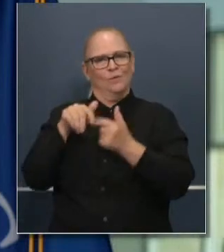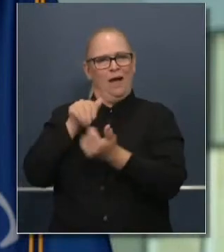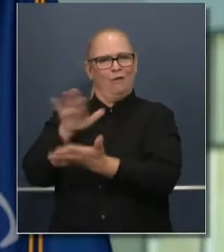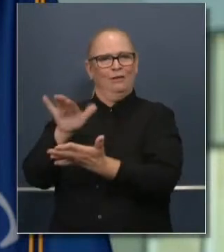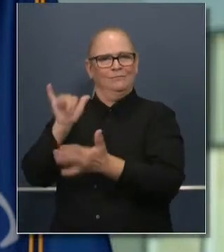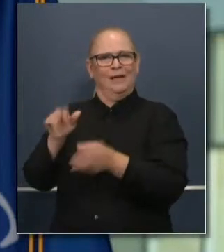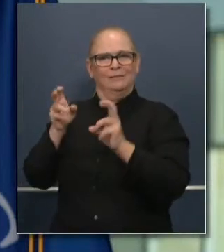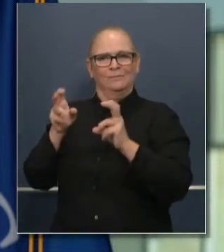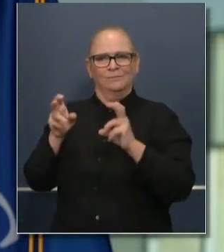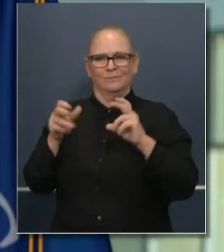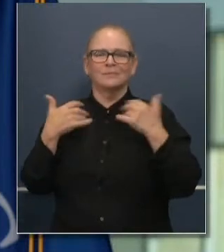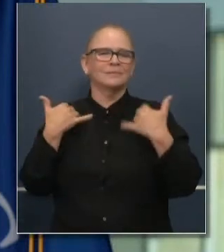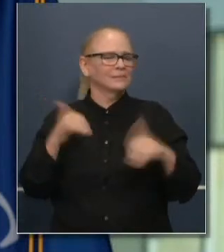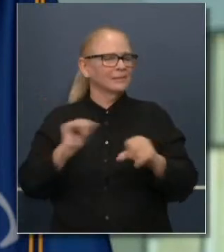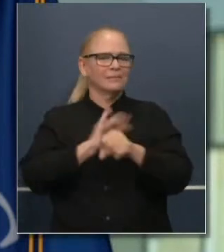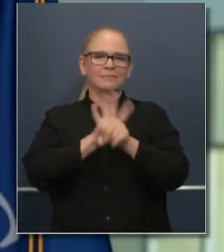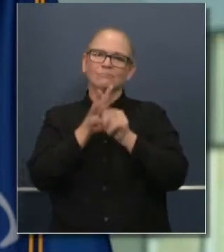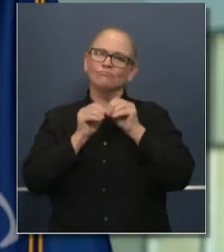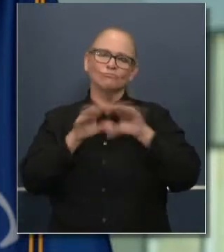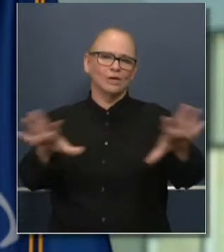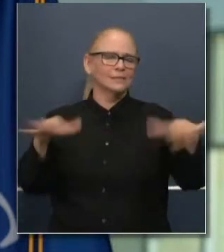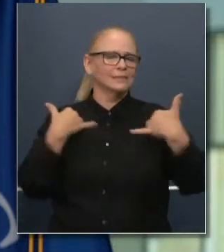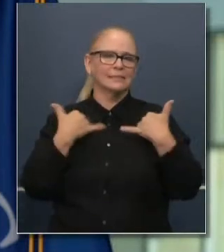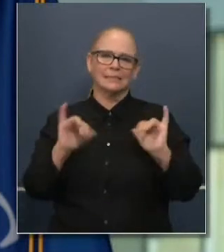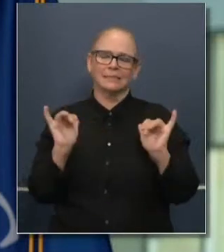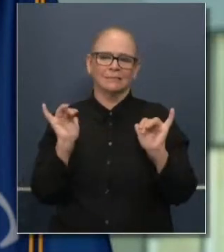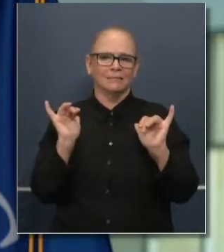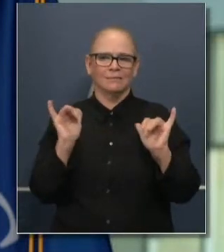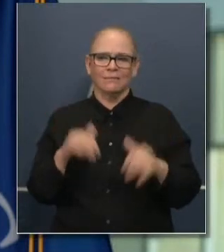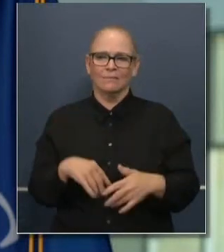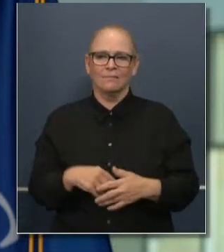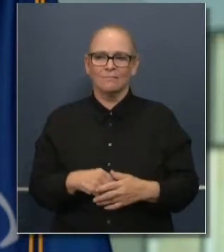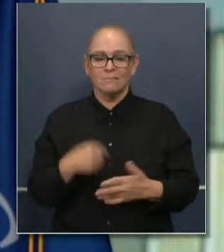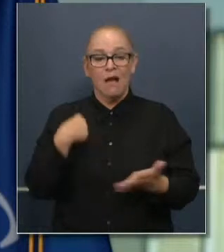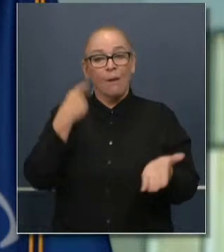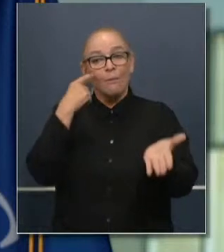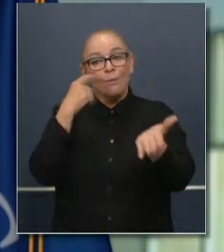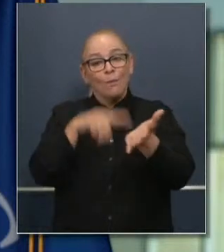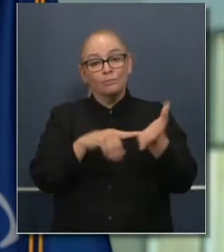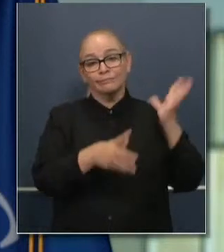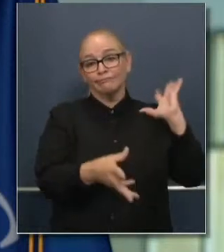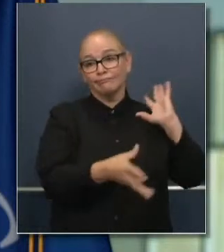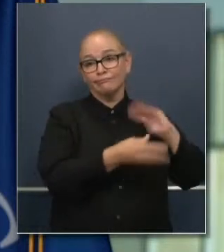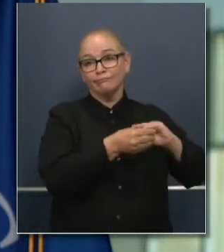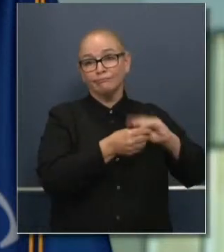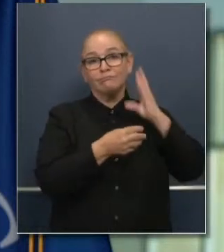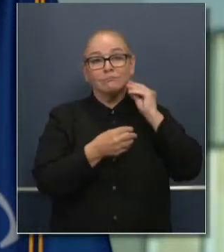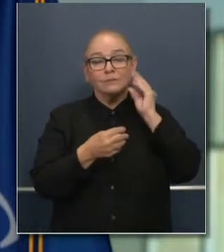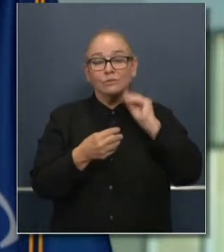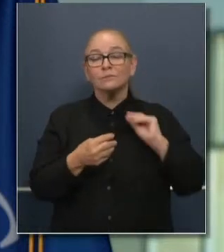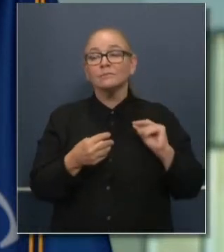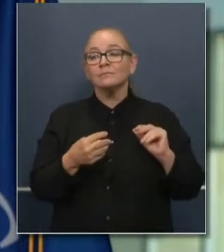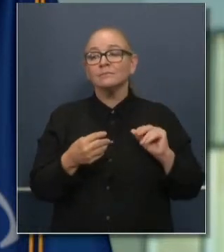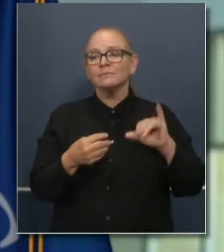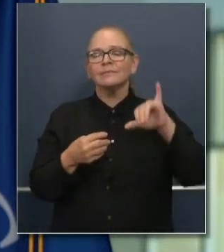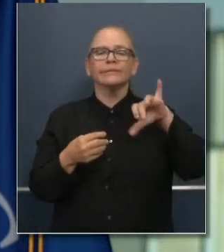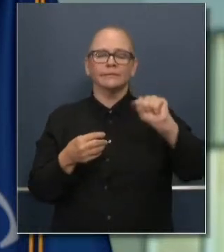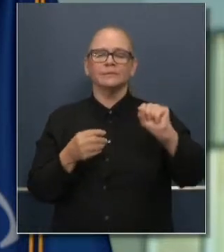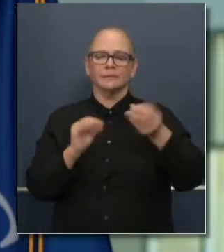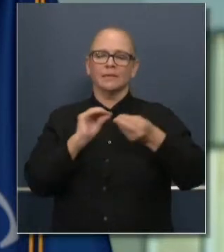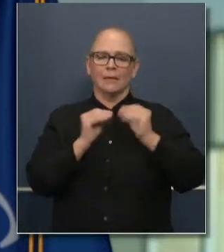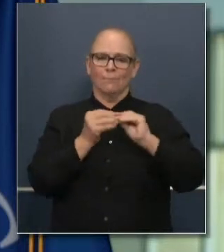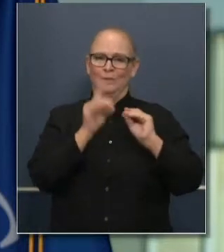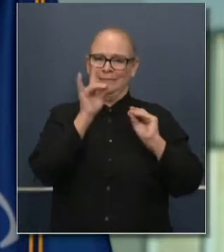lesson that we've learned from the California experience, while it is true the positivity rates in this state have